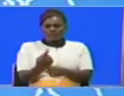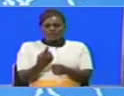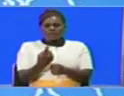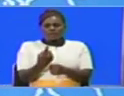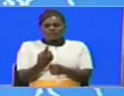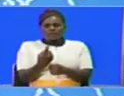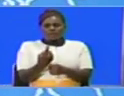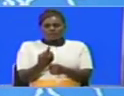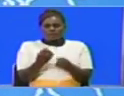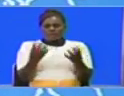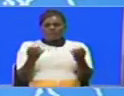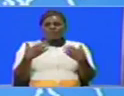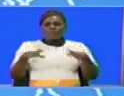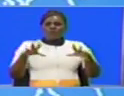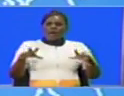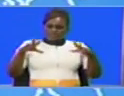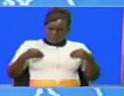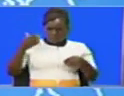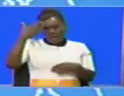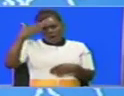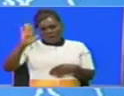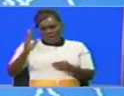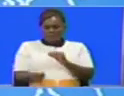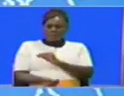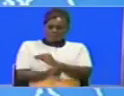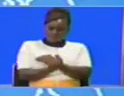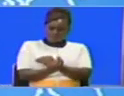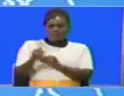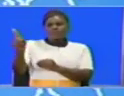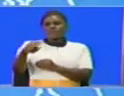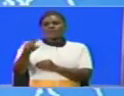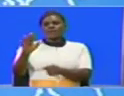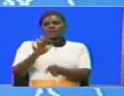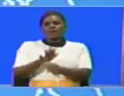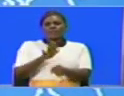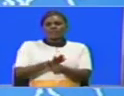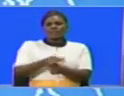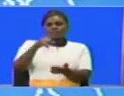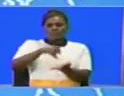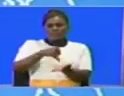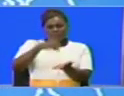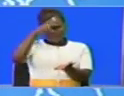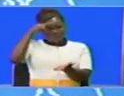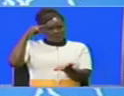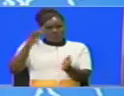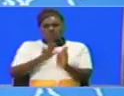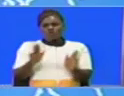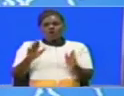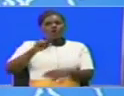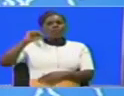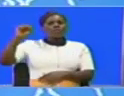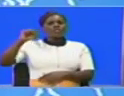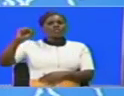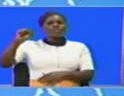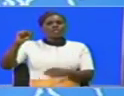the respondents agreed that they were aware that voter bribery is a crime, majority still engaged in it because no politician has ever